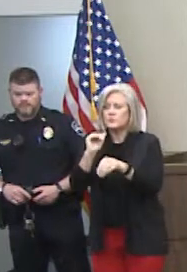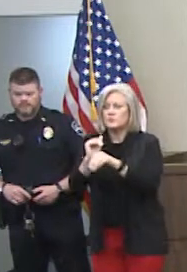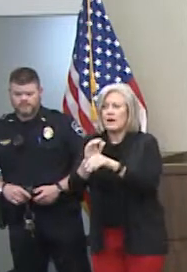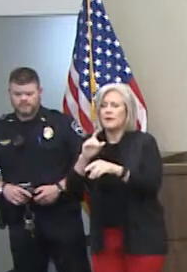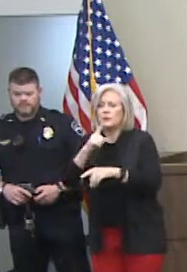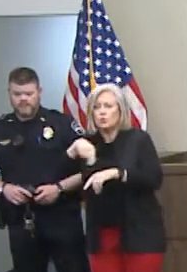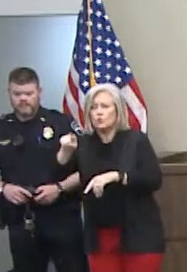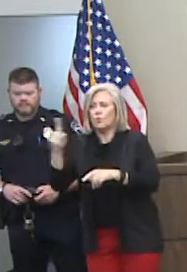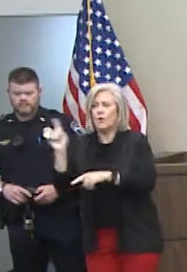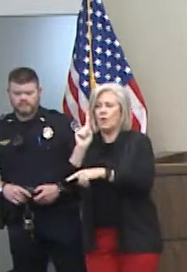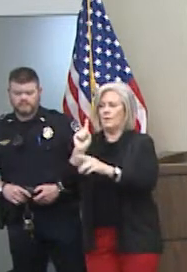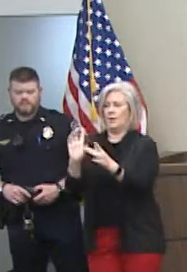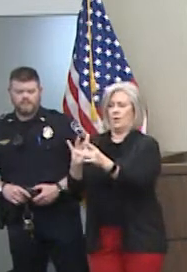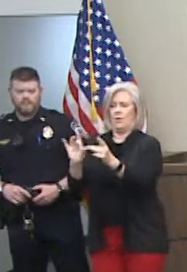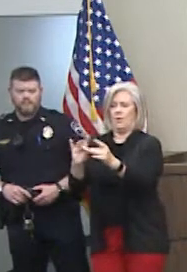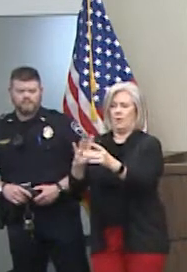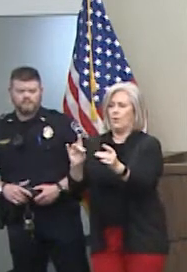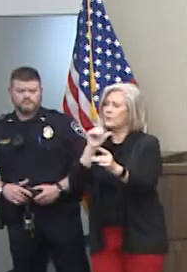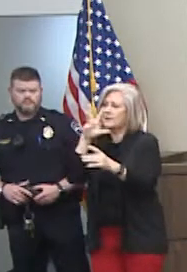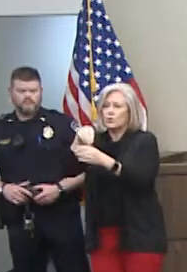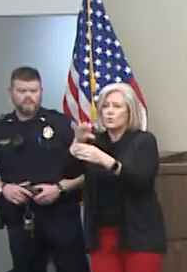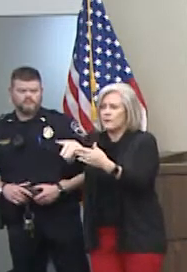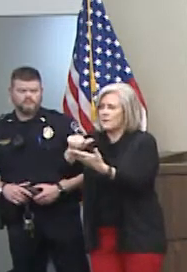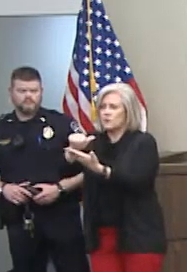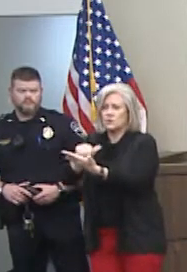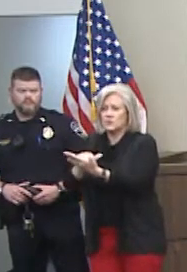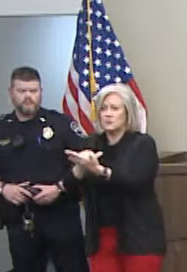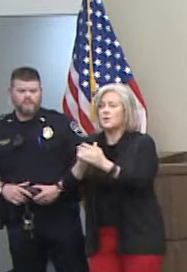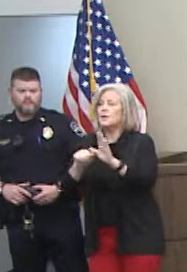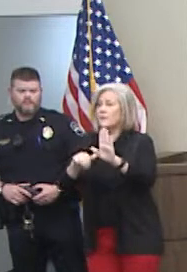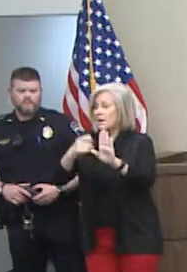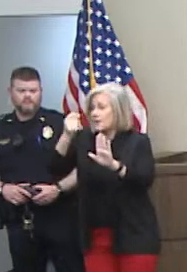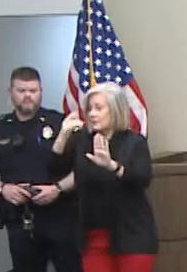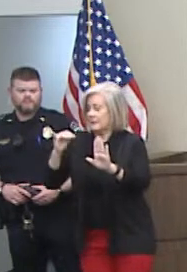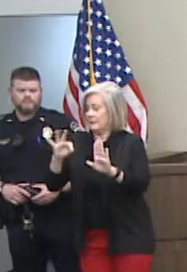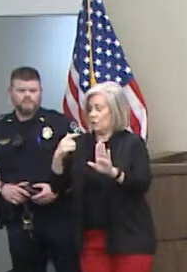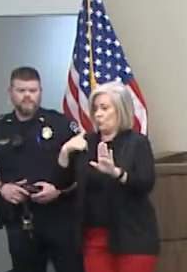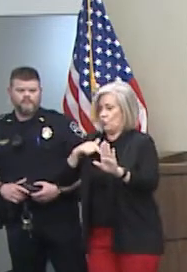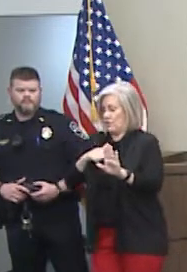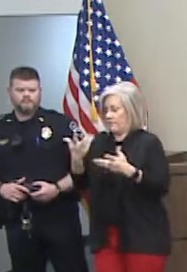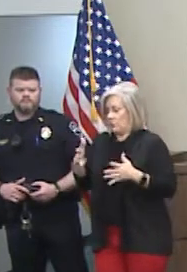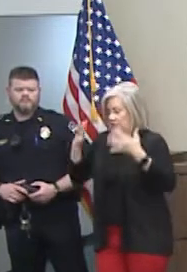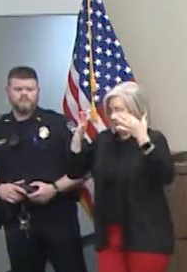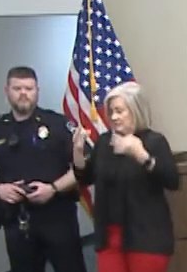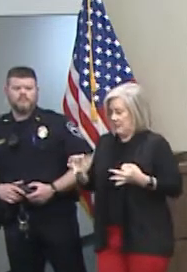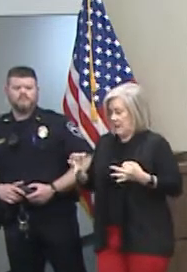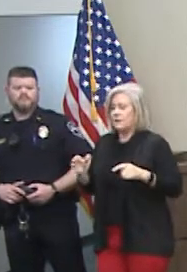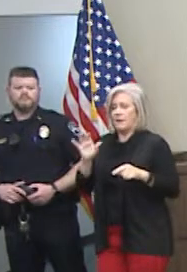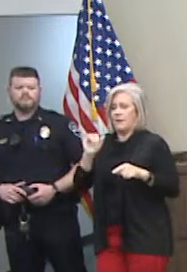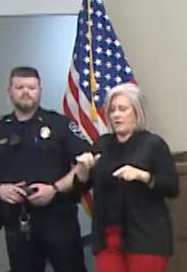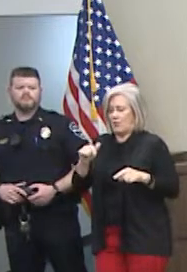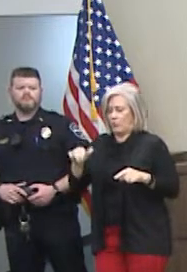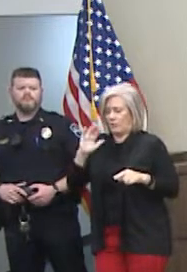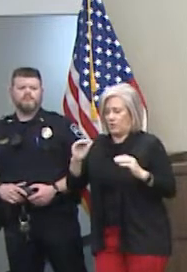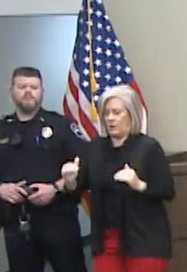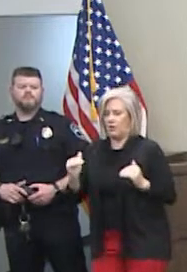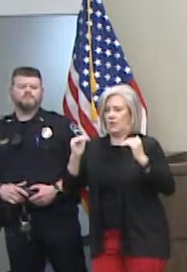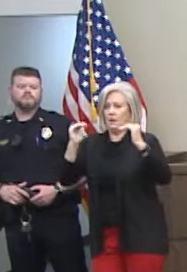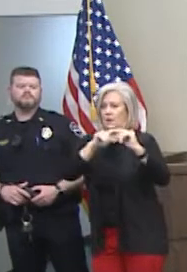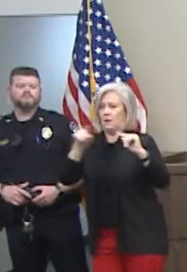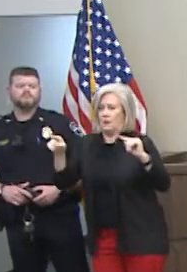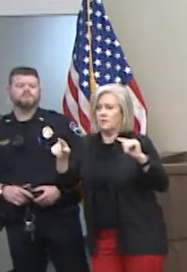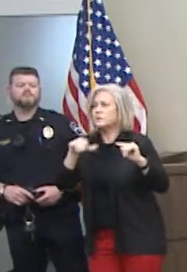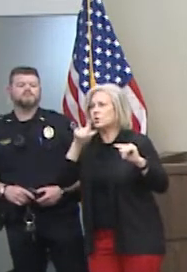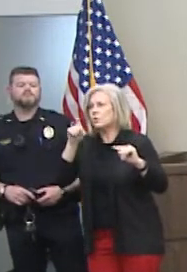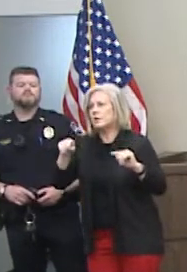public comment, but we will, if we come to some decision, we will move that item up earlier on the agenda so you don't have to sit through the